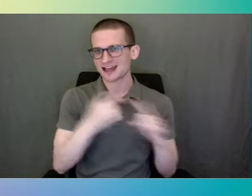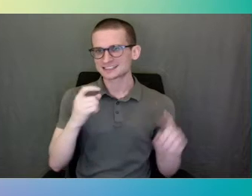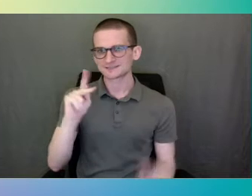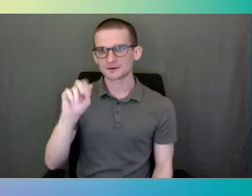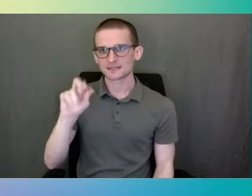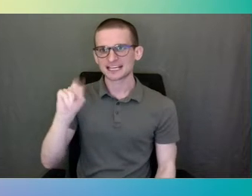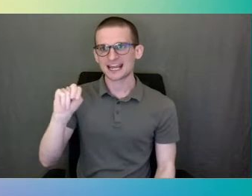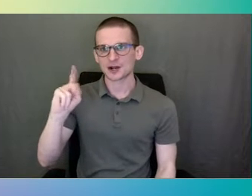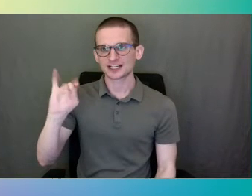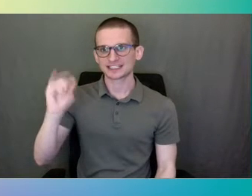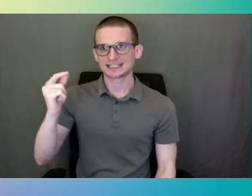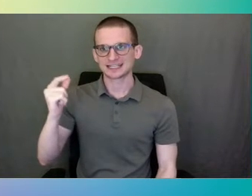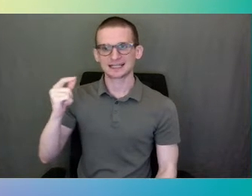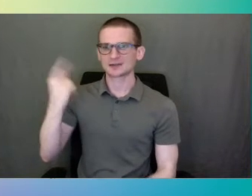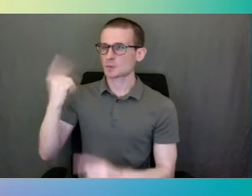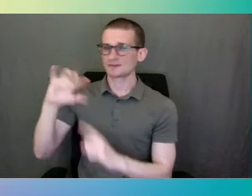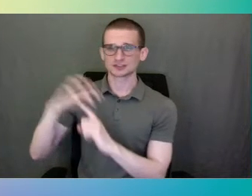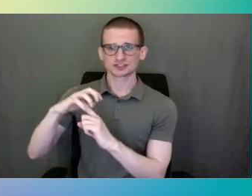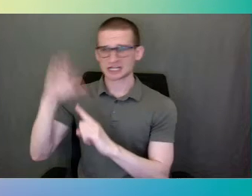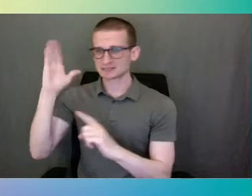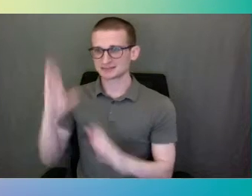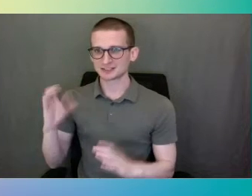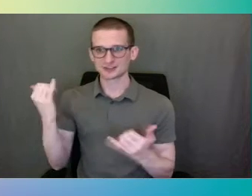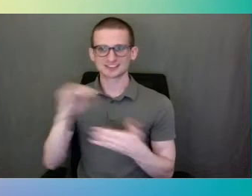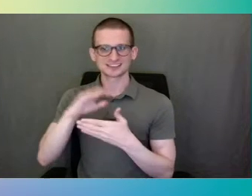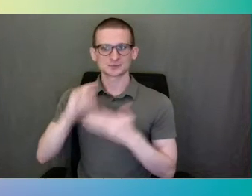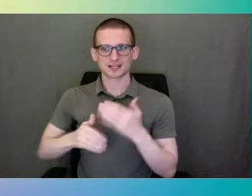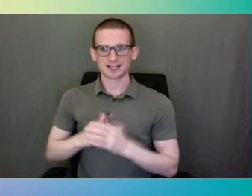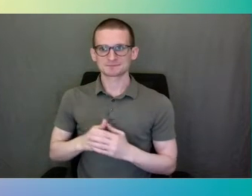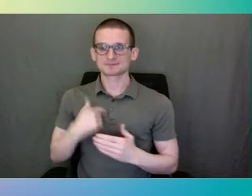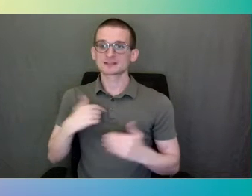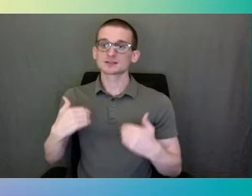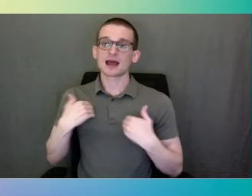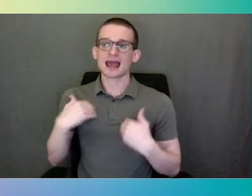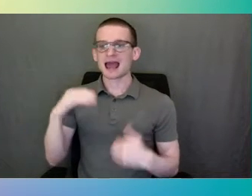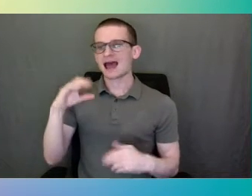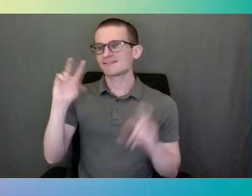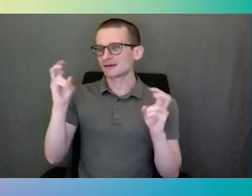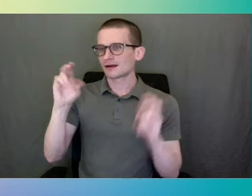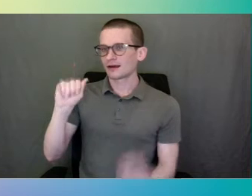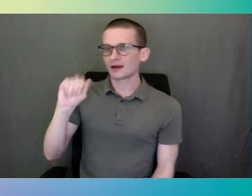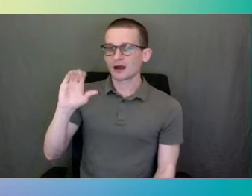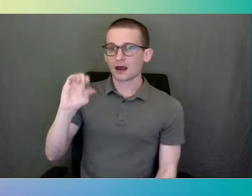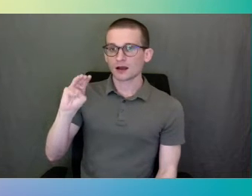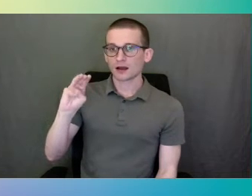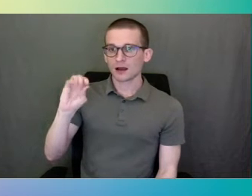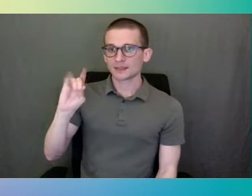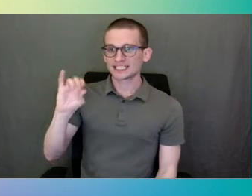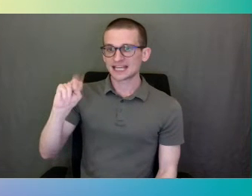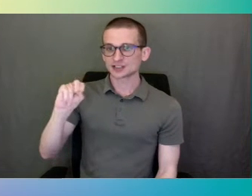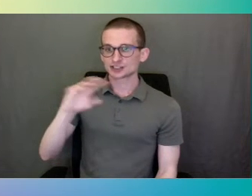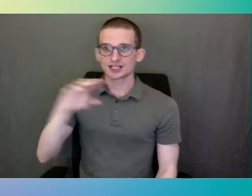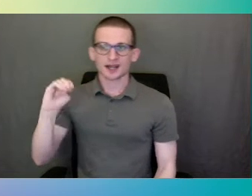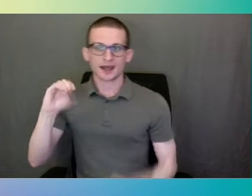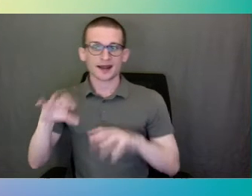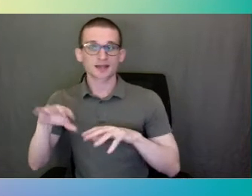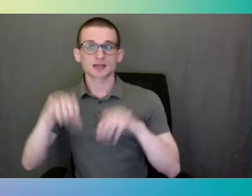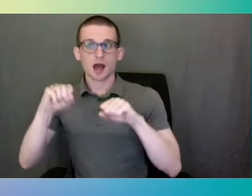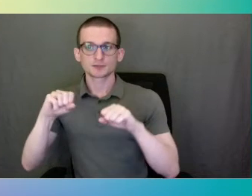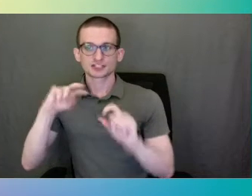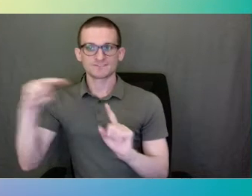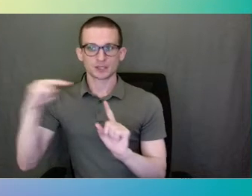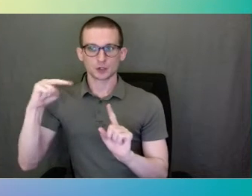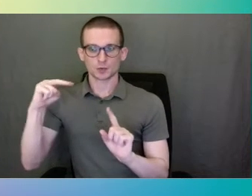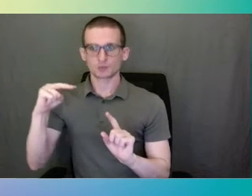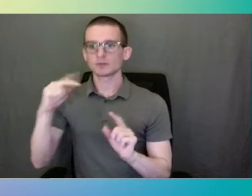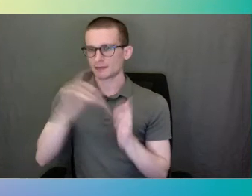weekend. I hold an accommodation and adoption view of the Bible, which means I believe that God stoops down to us and